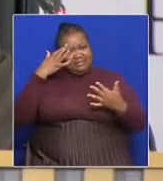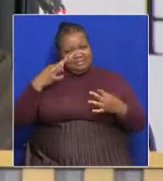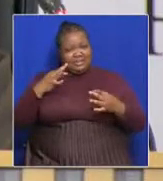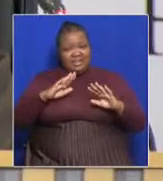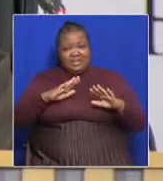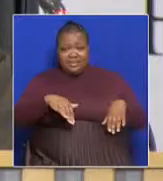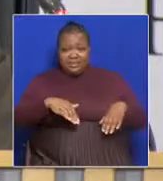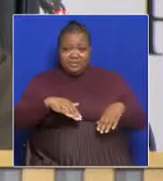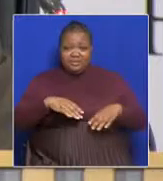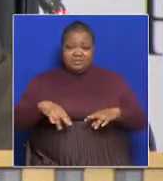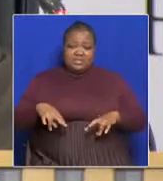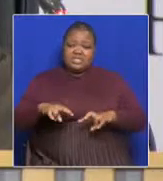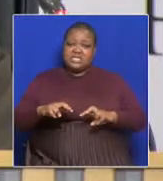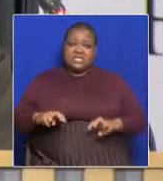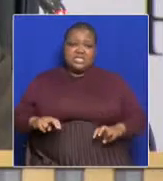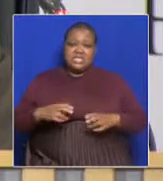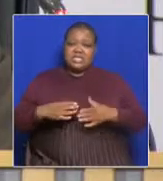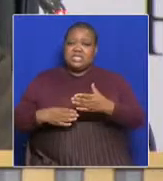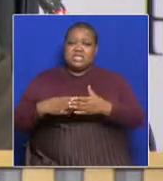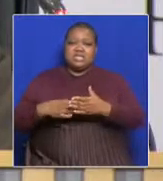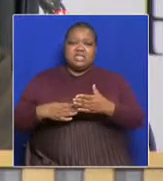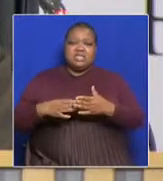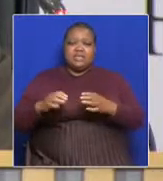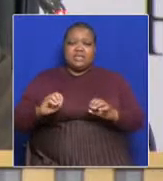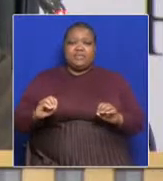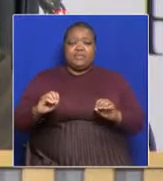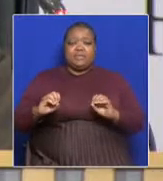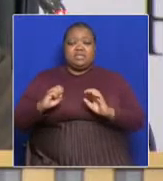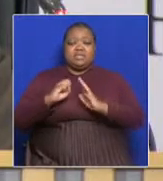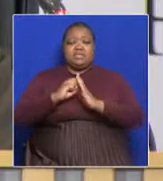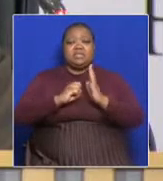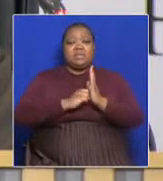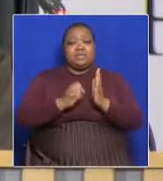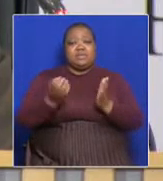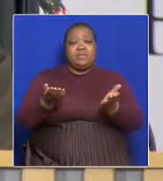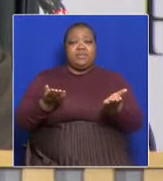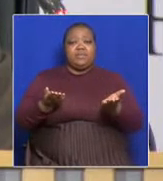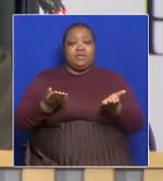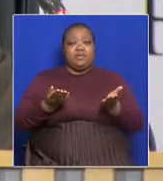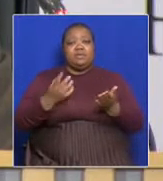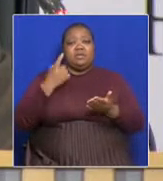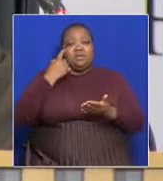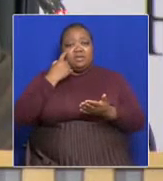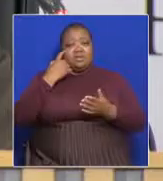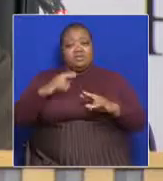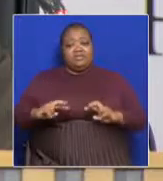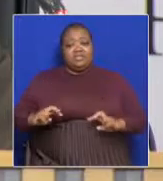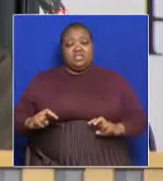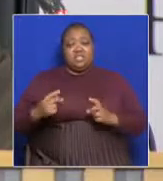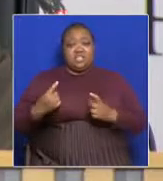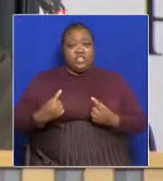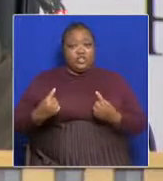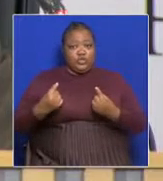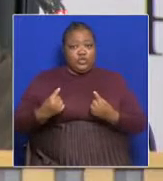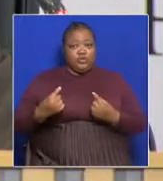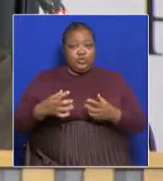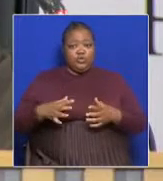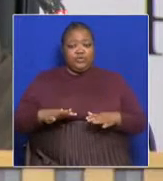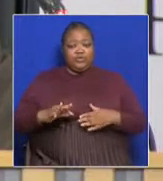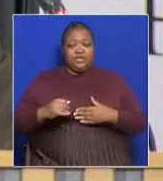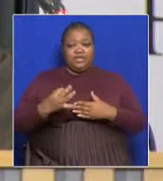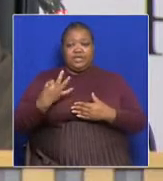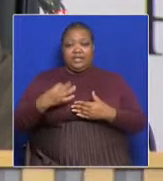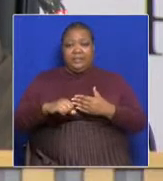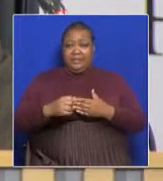but statements were taken. Whatever investigation could be done had been done. In So 3 there was months? nothing